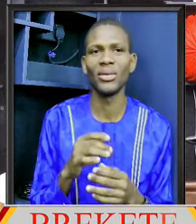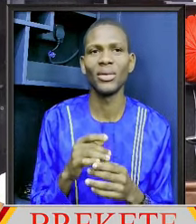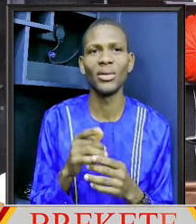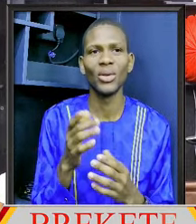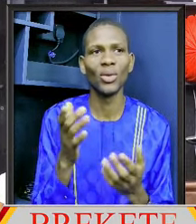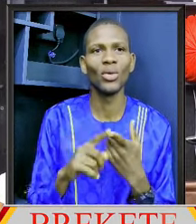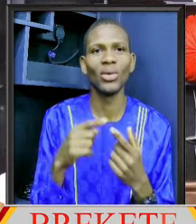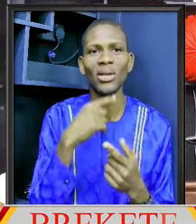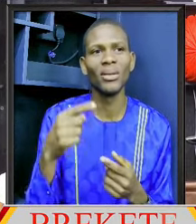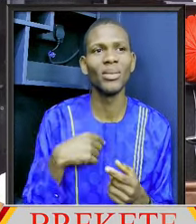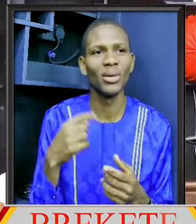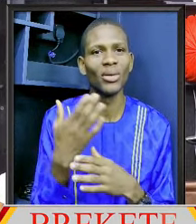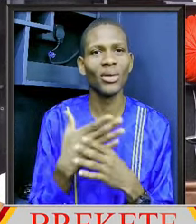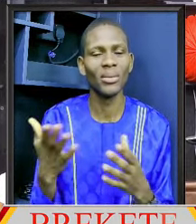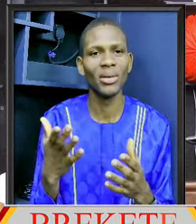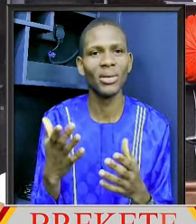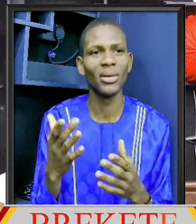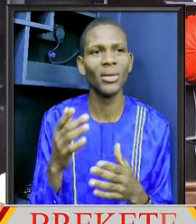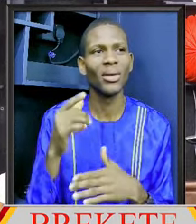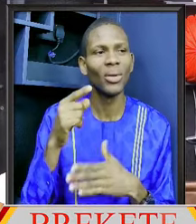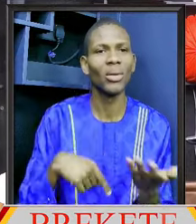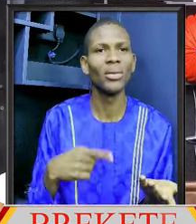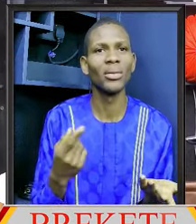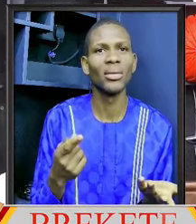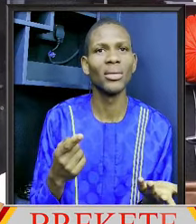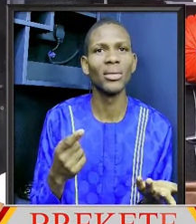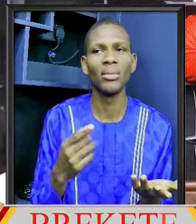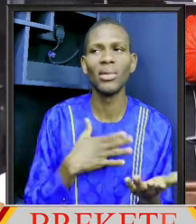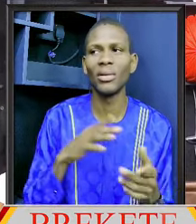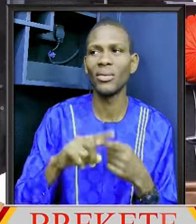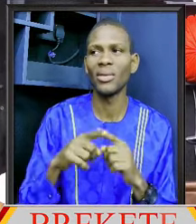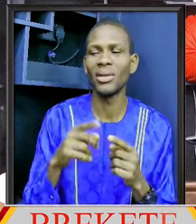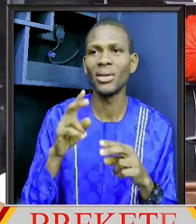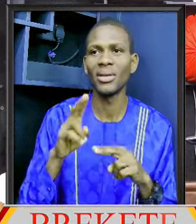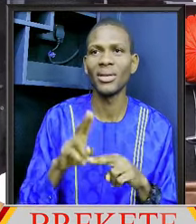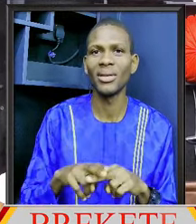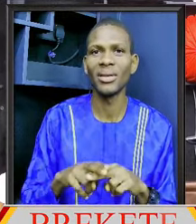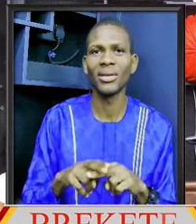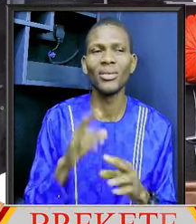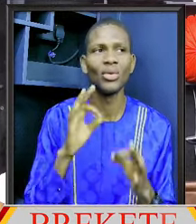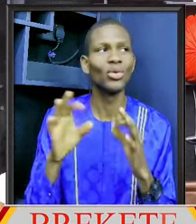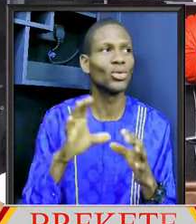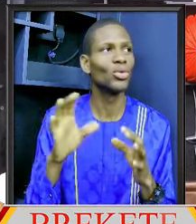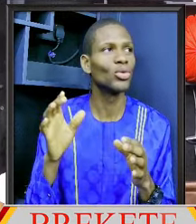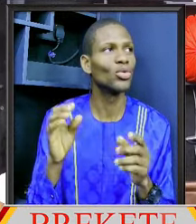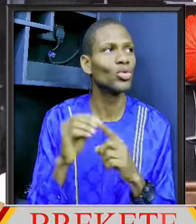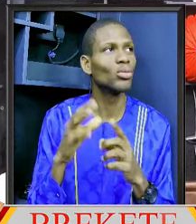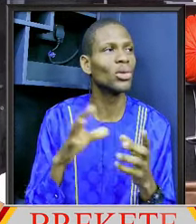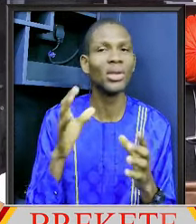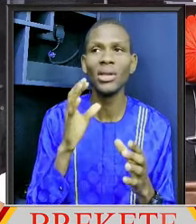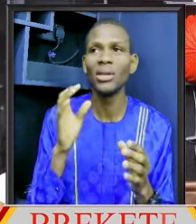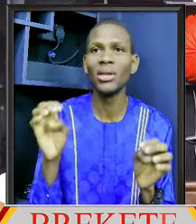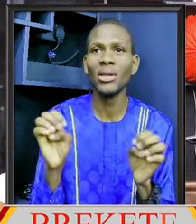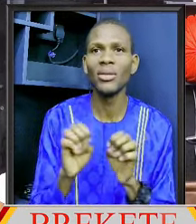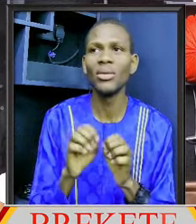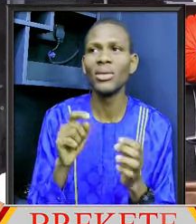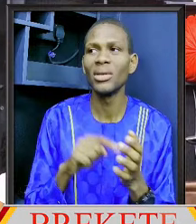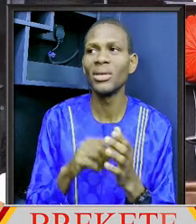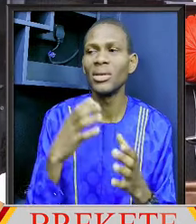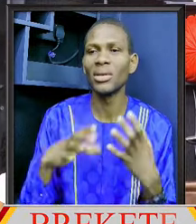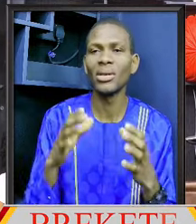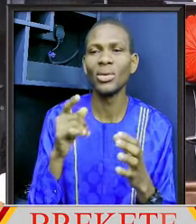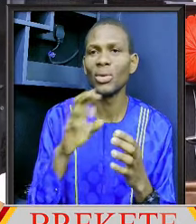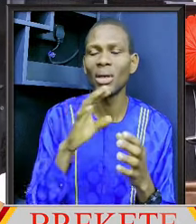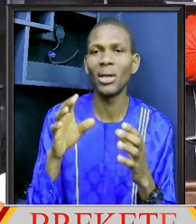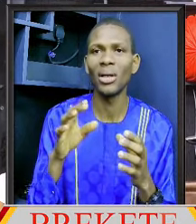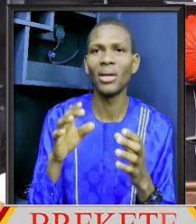You want to tell me something? What? My friend, sit down. These cases where you they read,